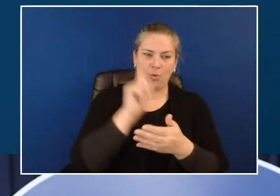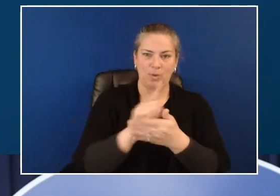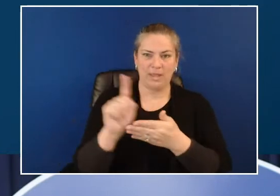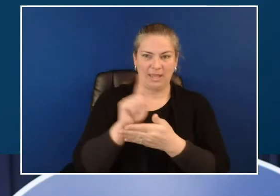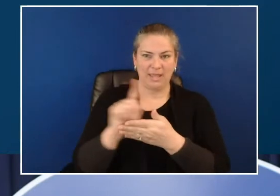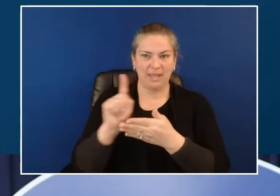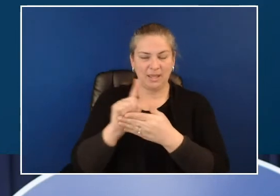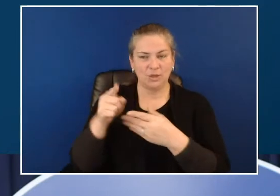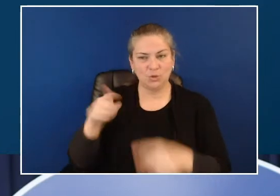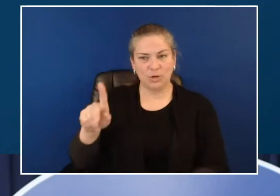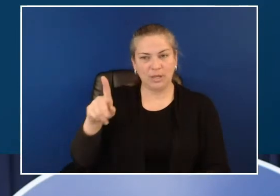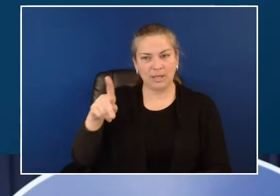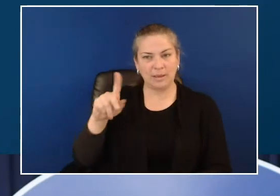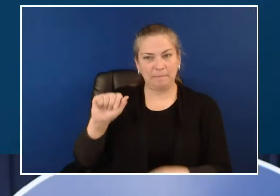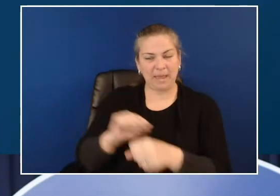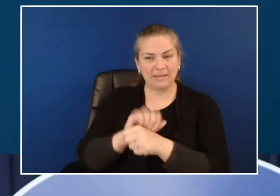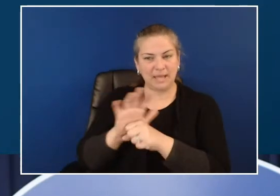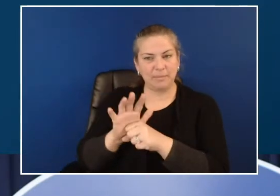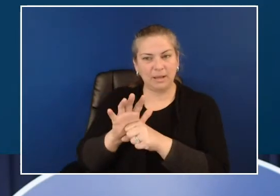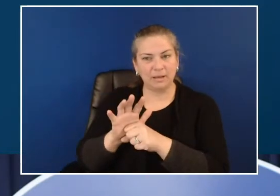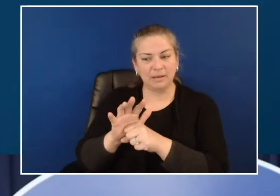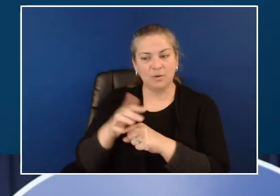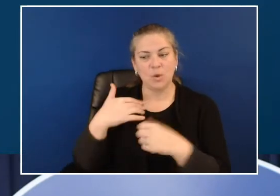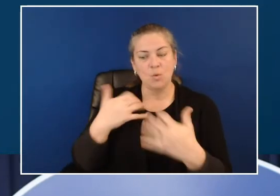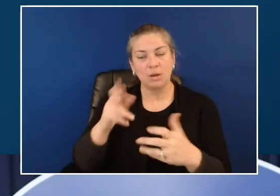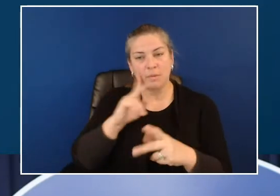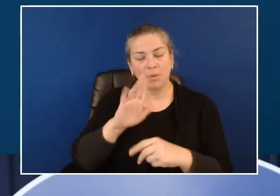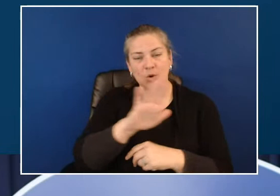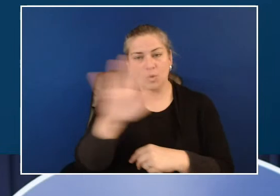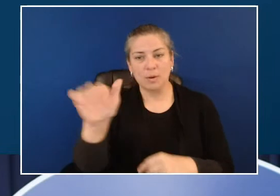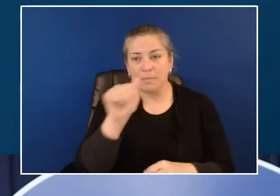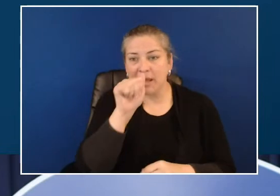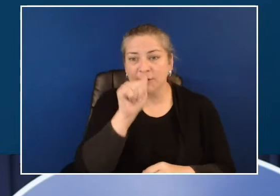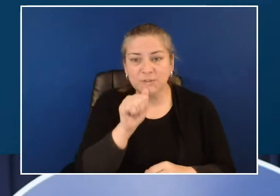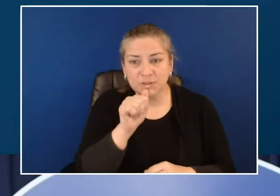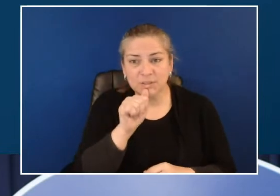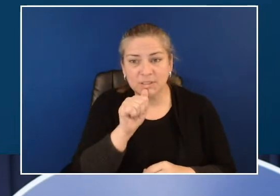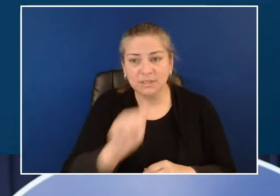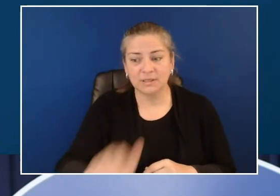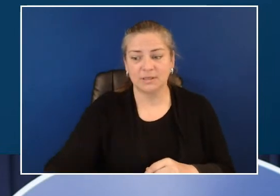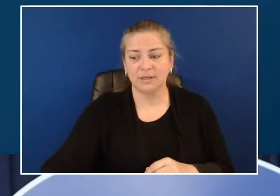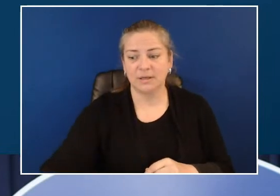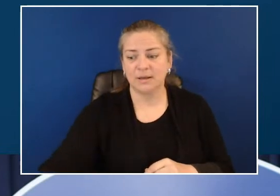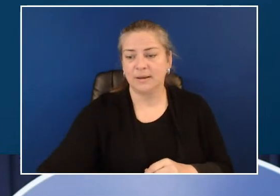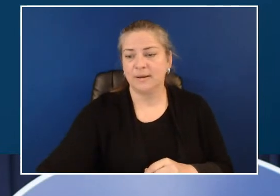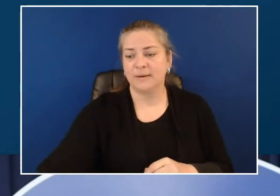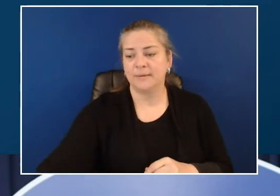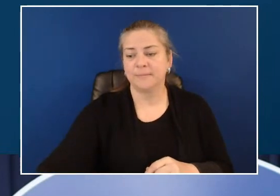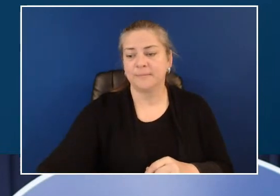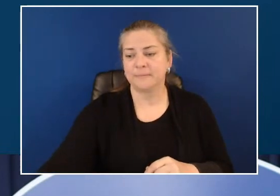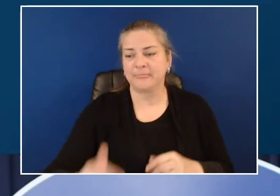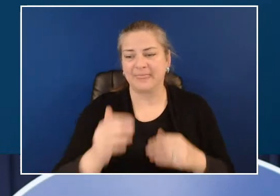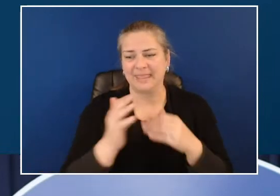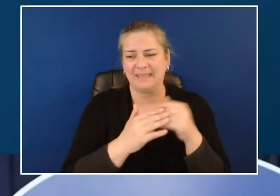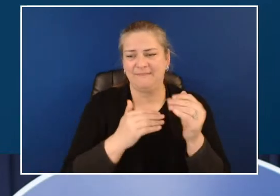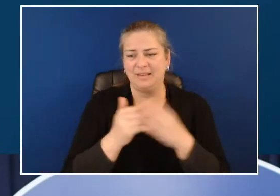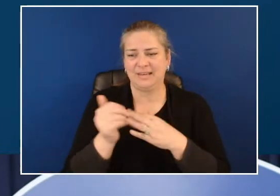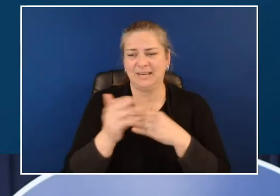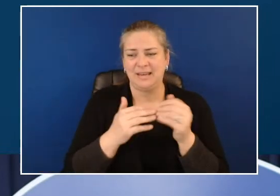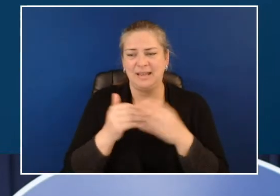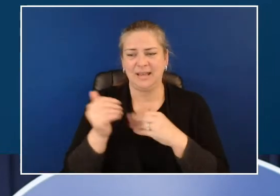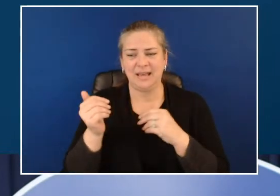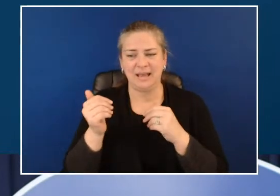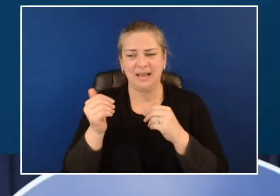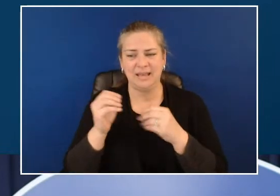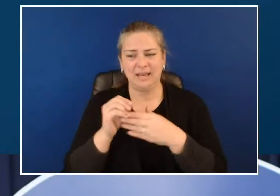pandemic. And again, what we'd ask is people's patience because in even just a couple of weeks, we